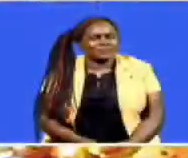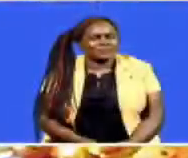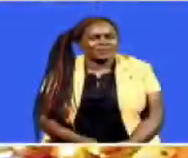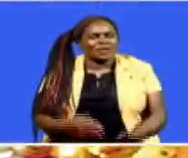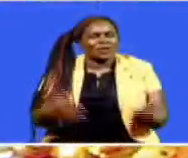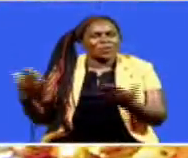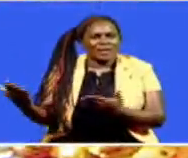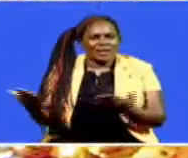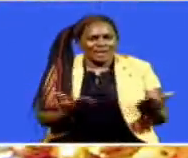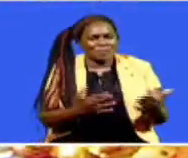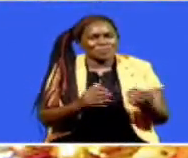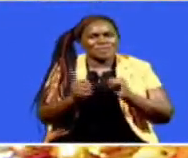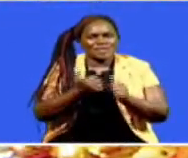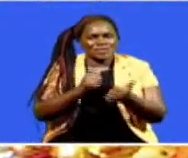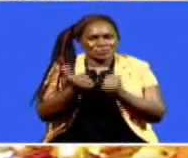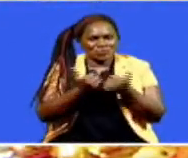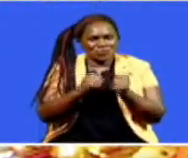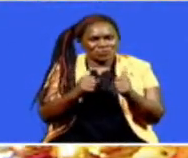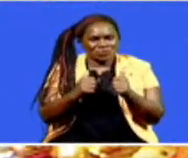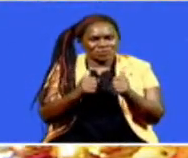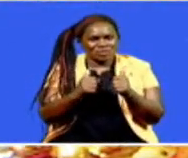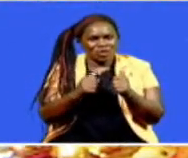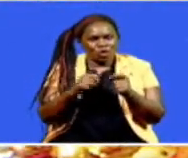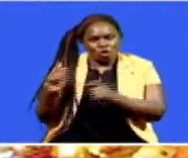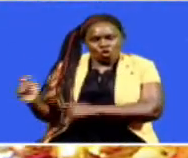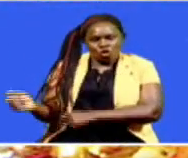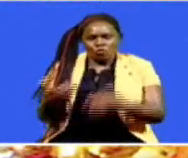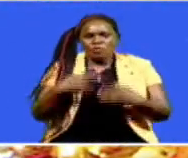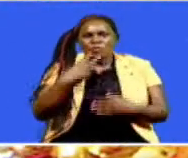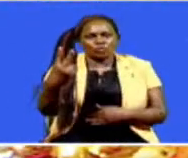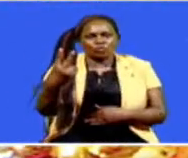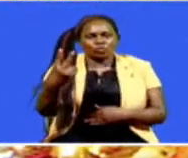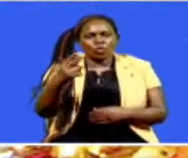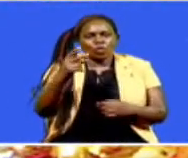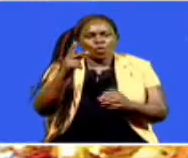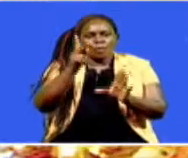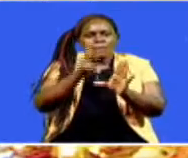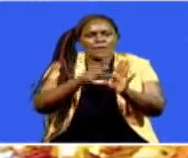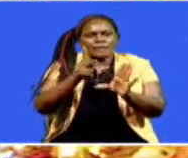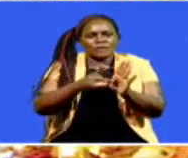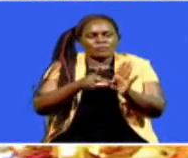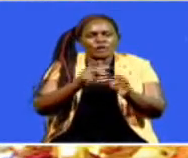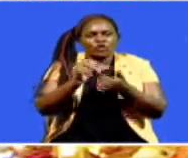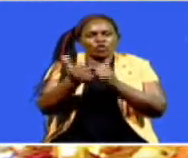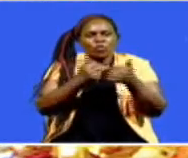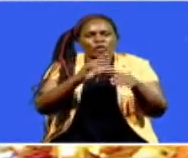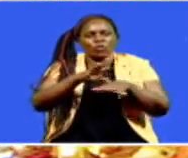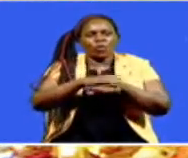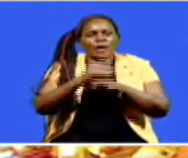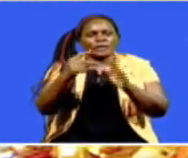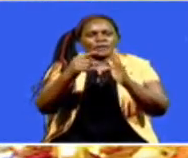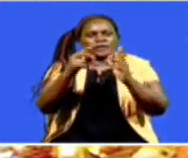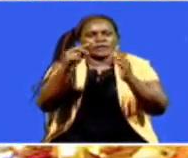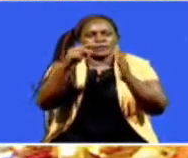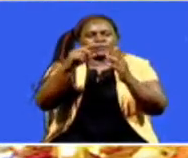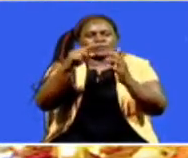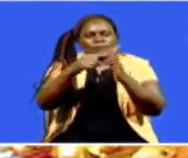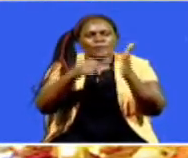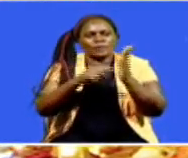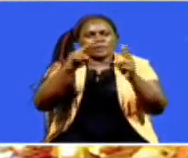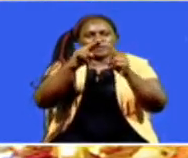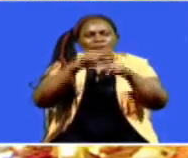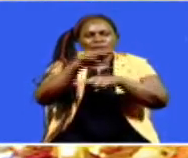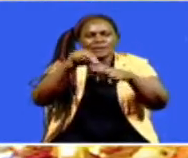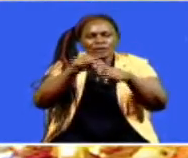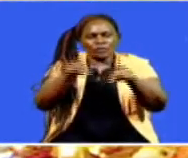Shaka karibu sasa tuingie viwanjani ambapo Wanagofu 102 wamejitosa katika Karen Challenge kusaka alama za kimataifa sawa na